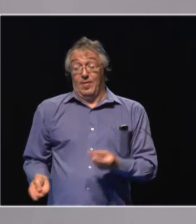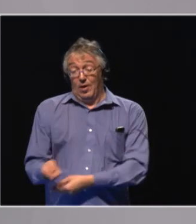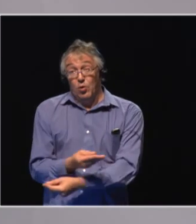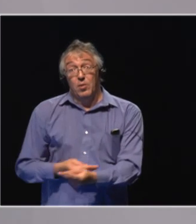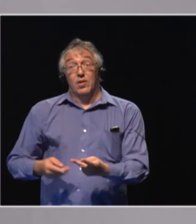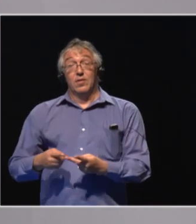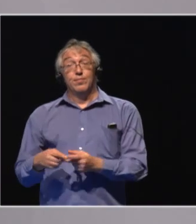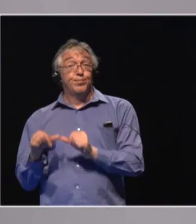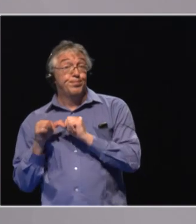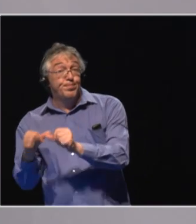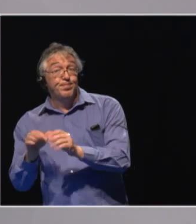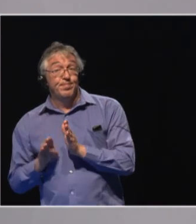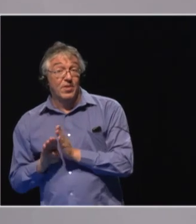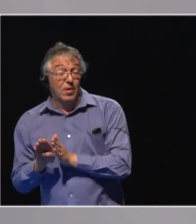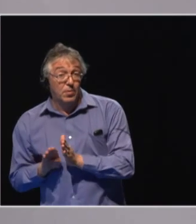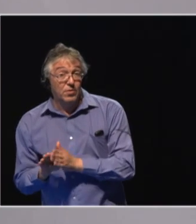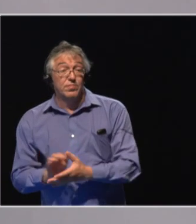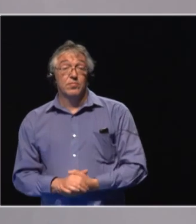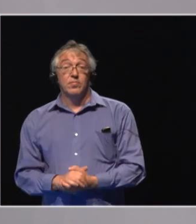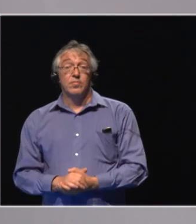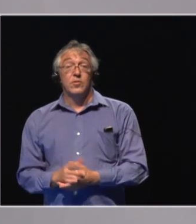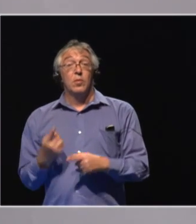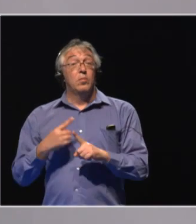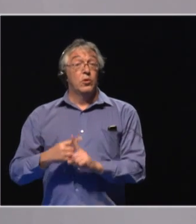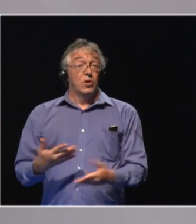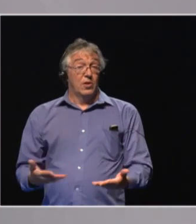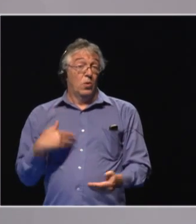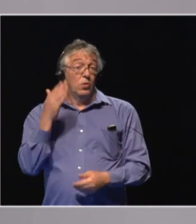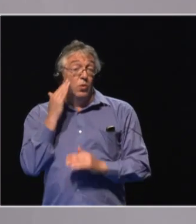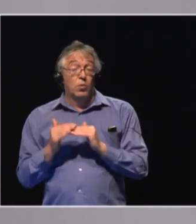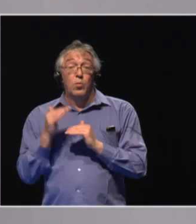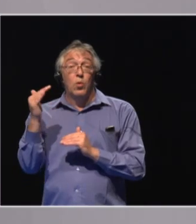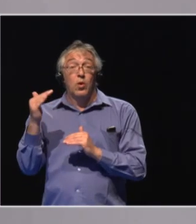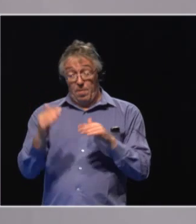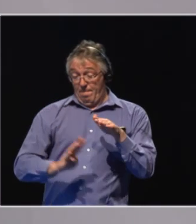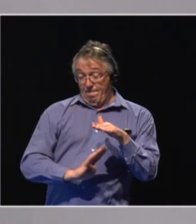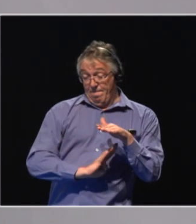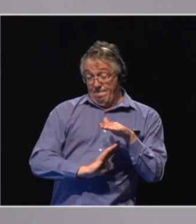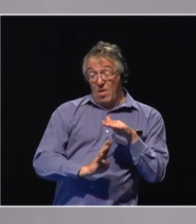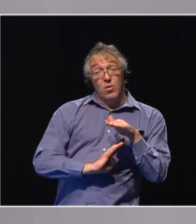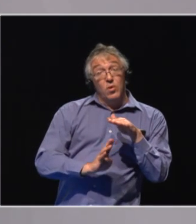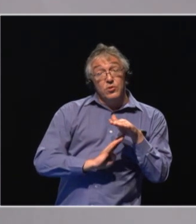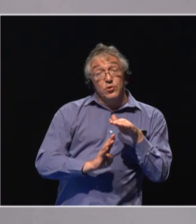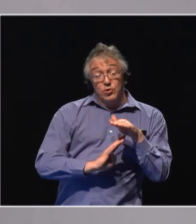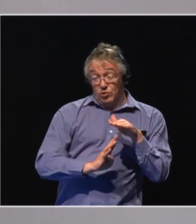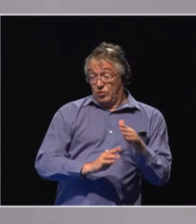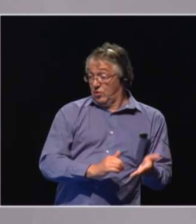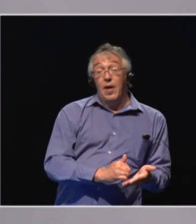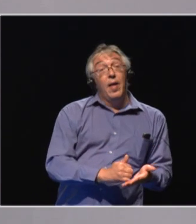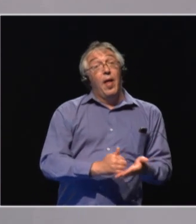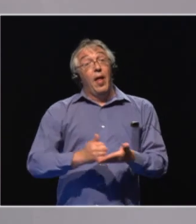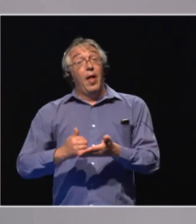evidence on how migration is significantly contributing to the progress towards several